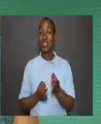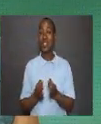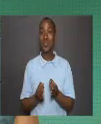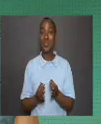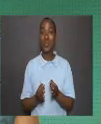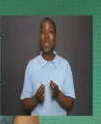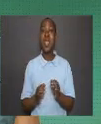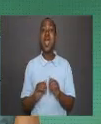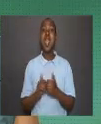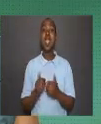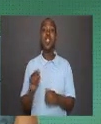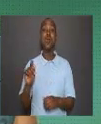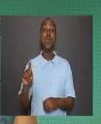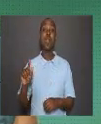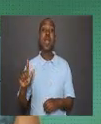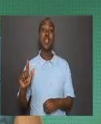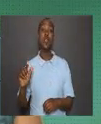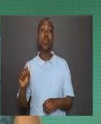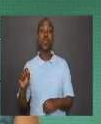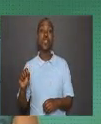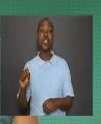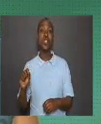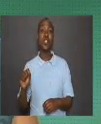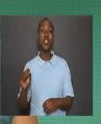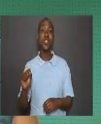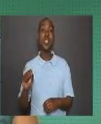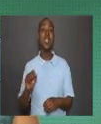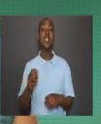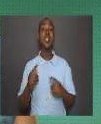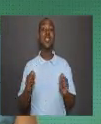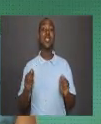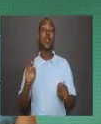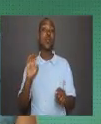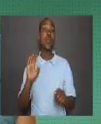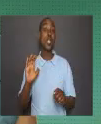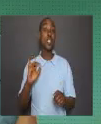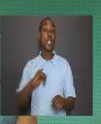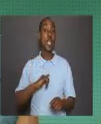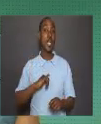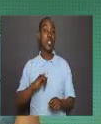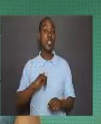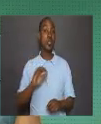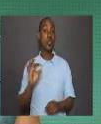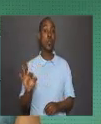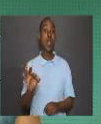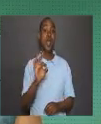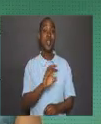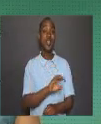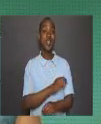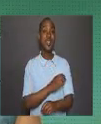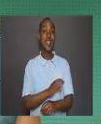how plasmolysis is related to turgor pressure in plant cells in